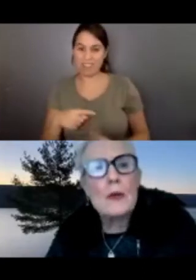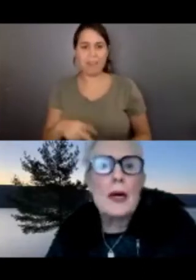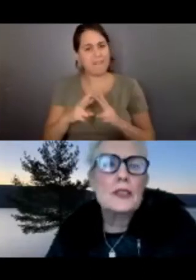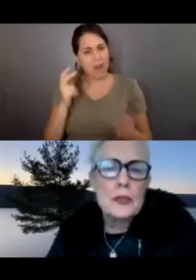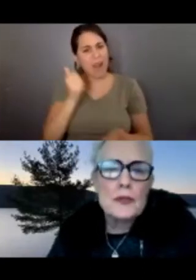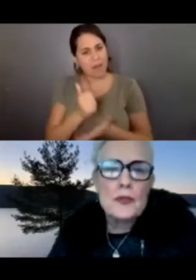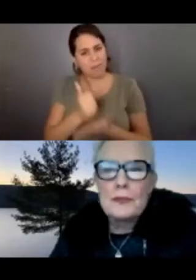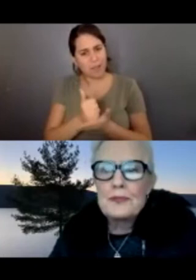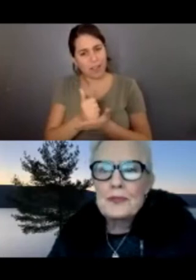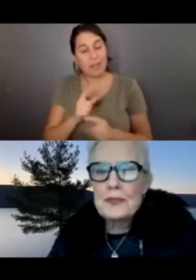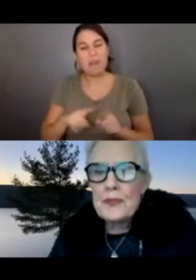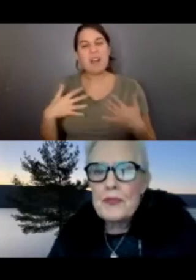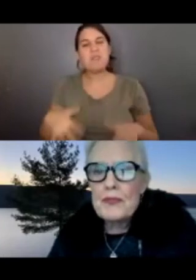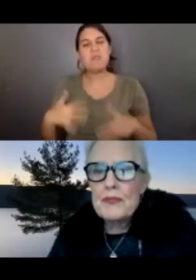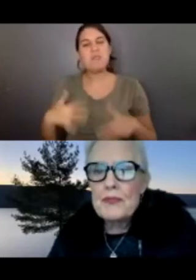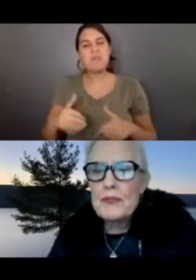it was truthful.